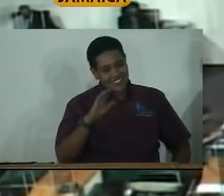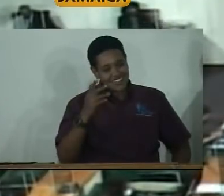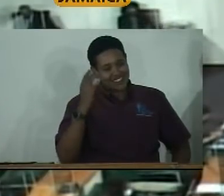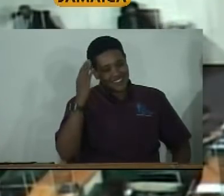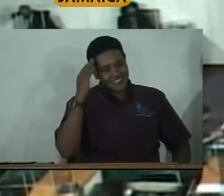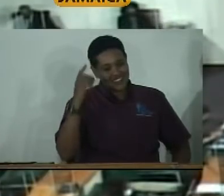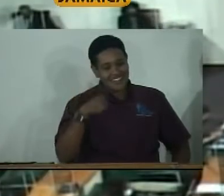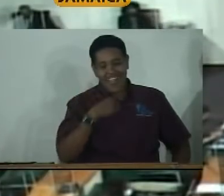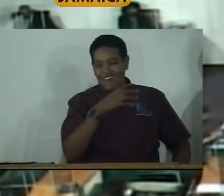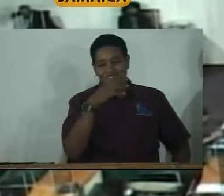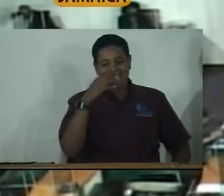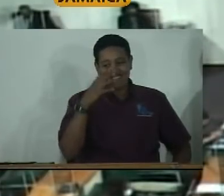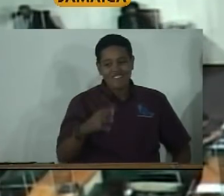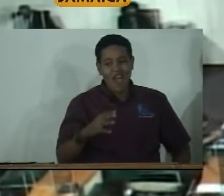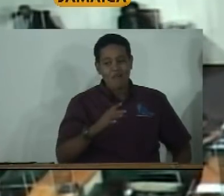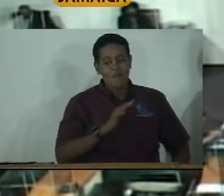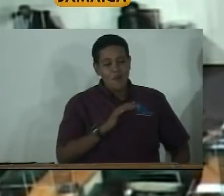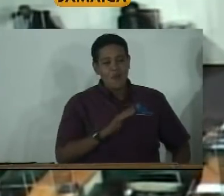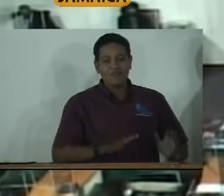repute.